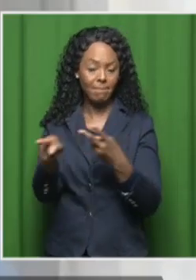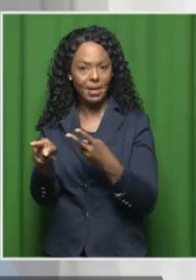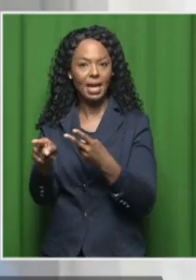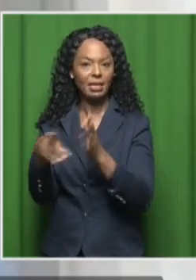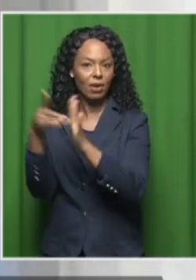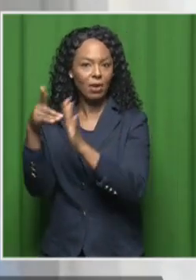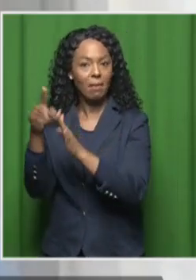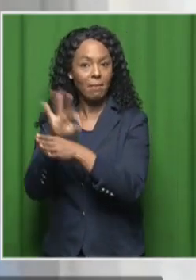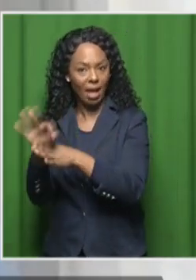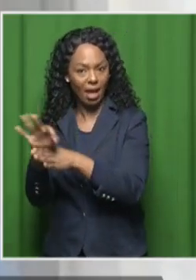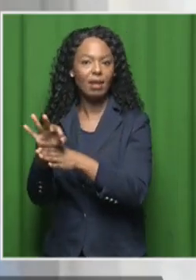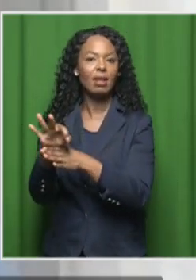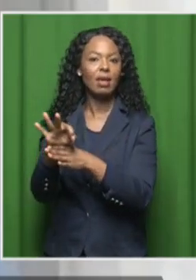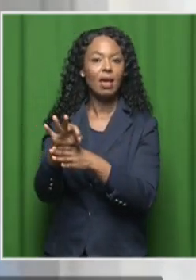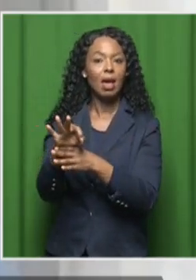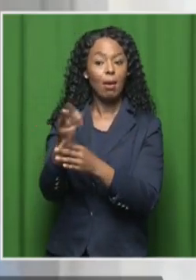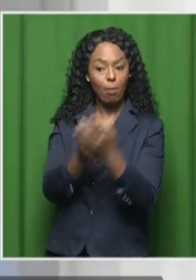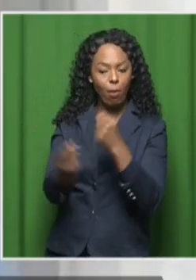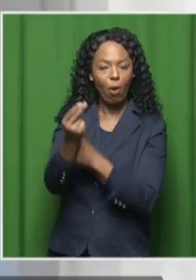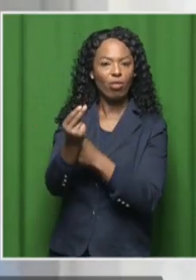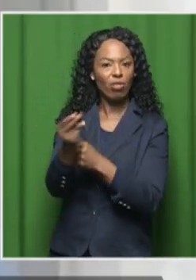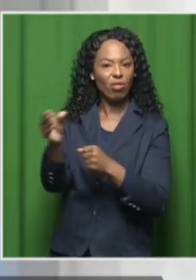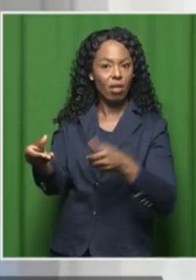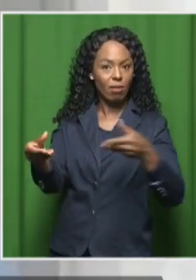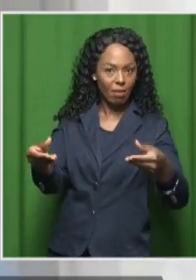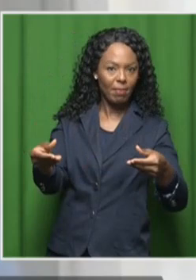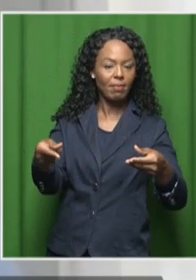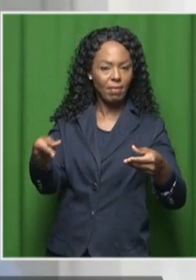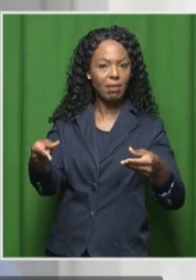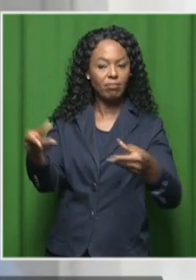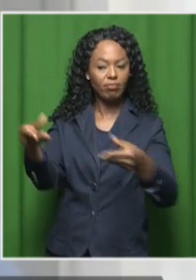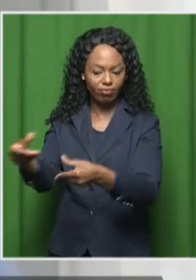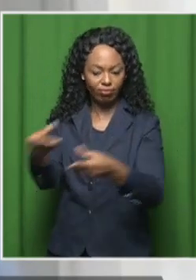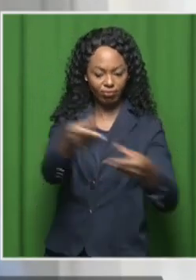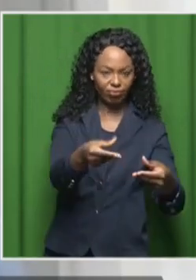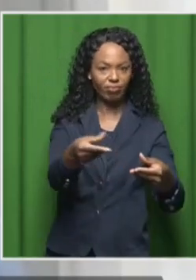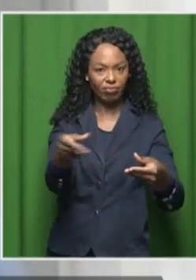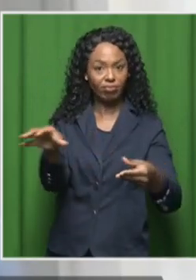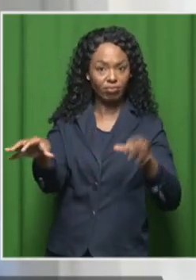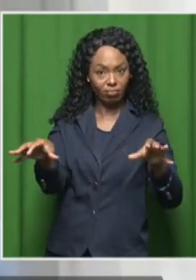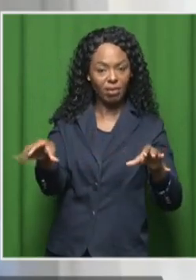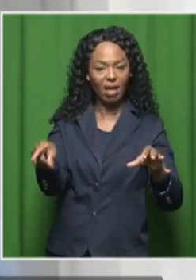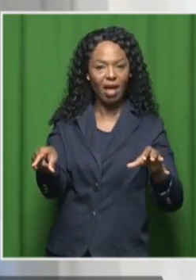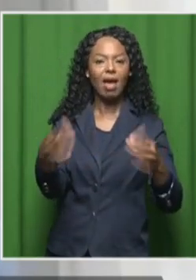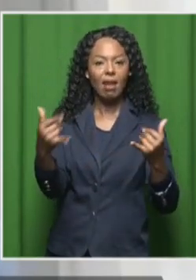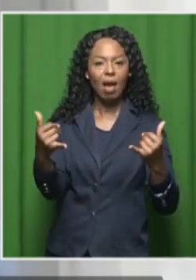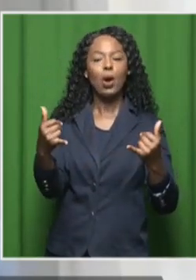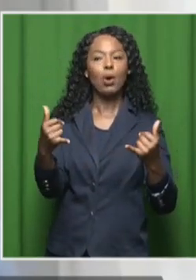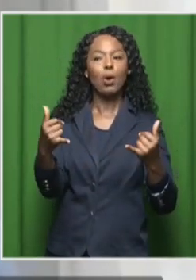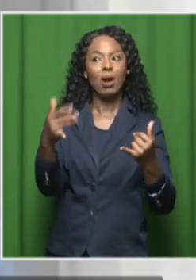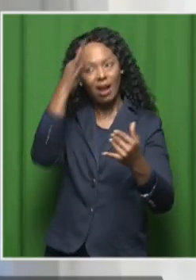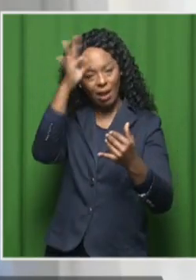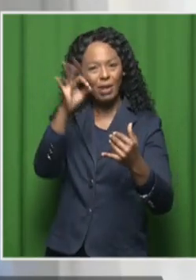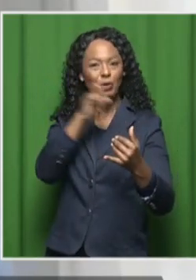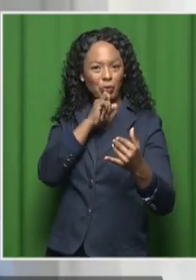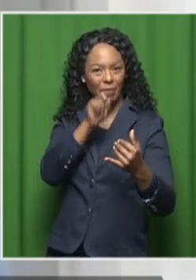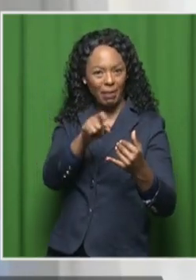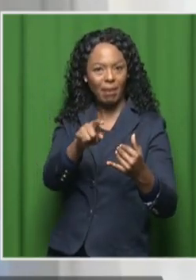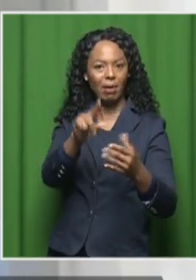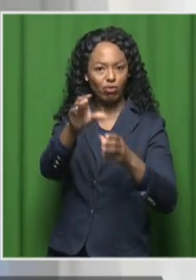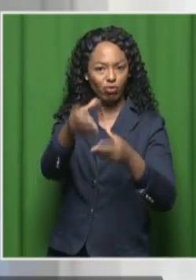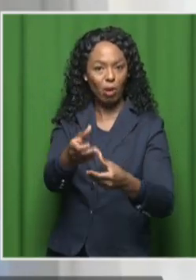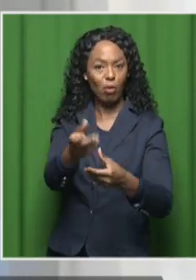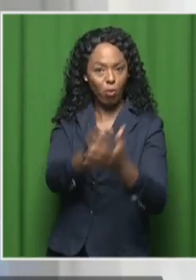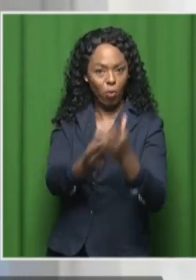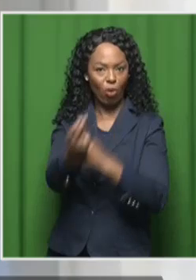tools used by the government. So basically, the medium-term